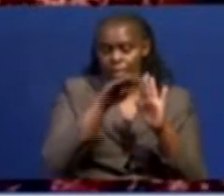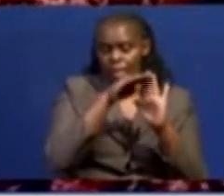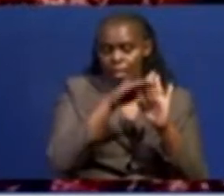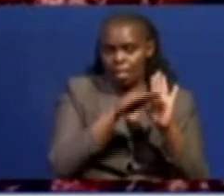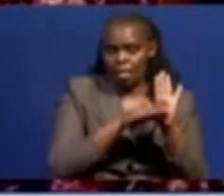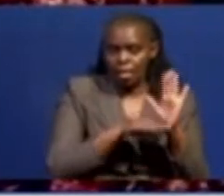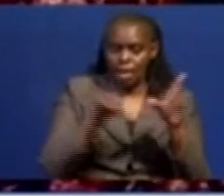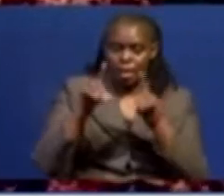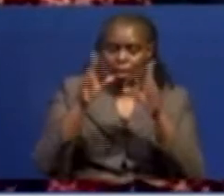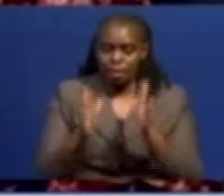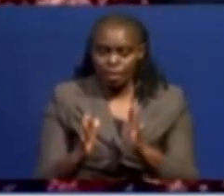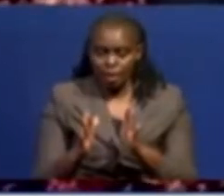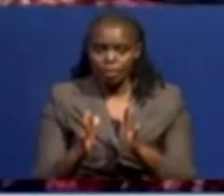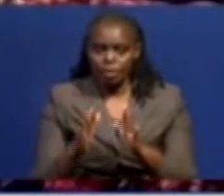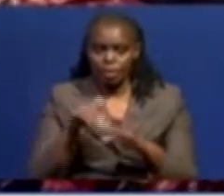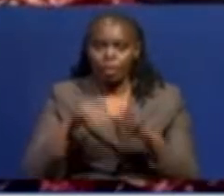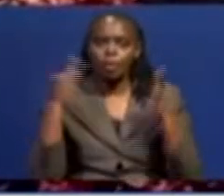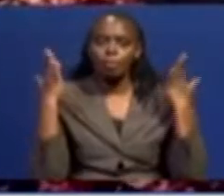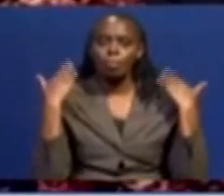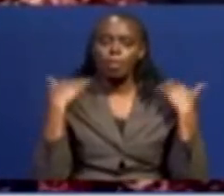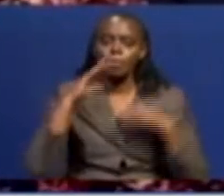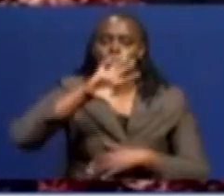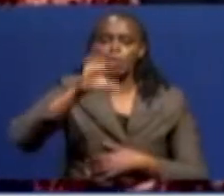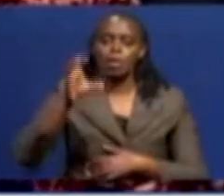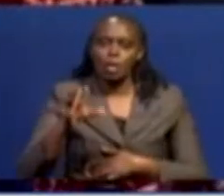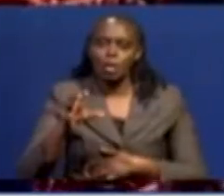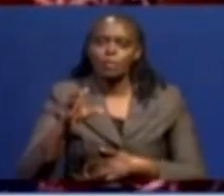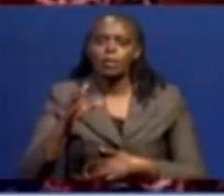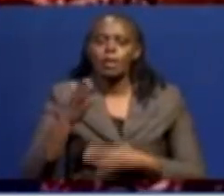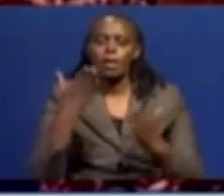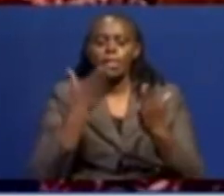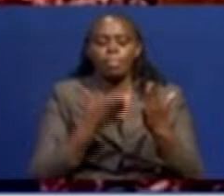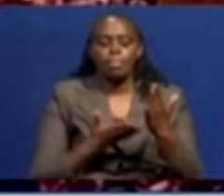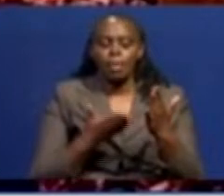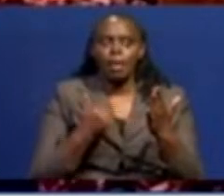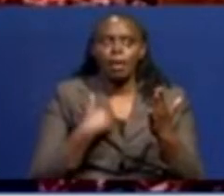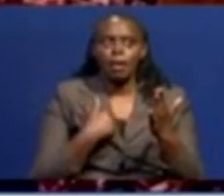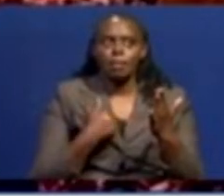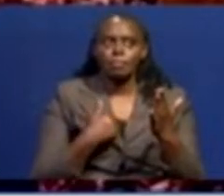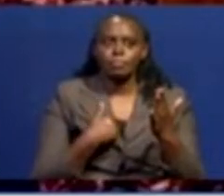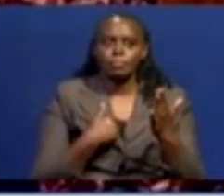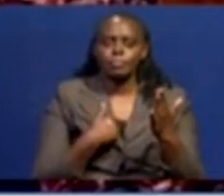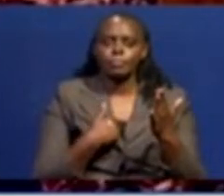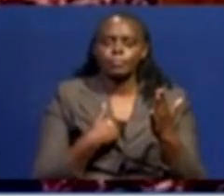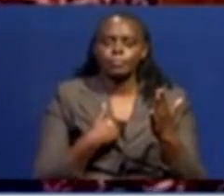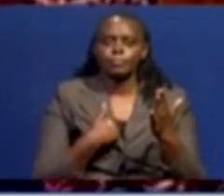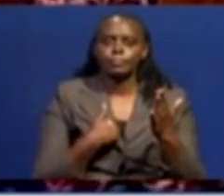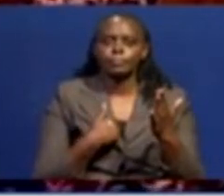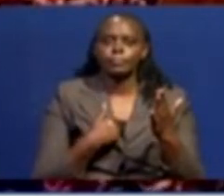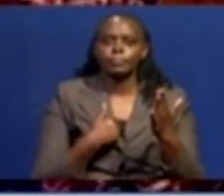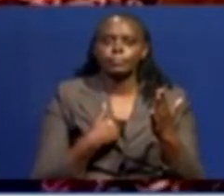This is the list of directors in Meru County. Yes. You will find that